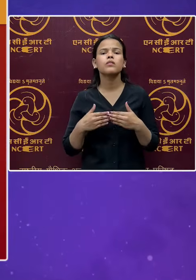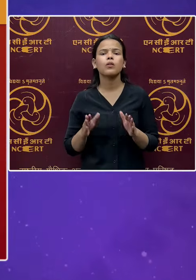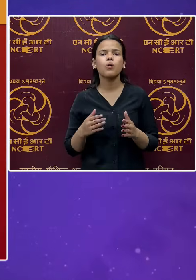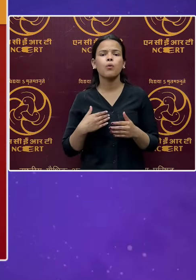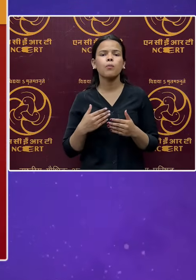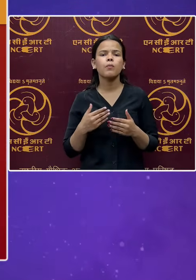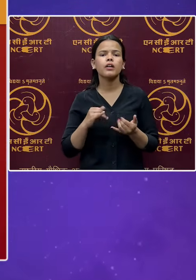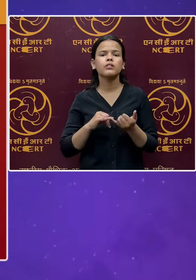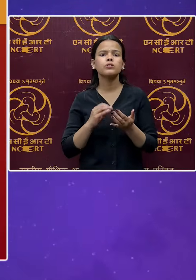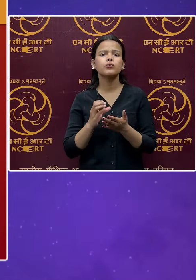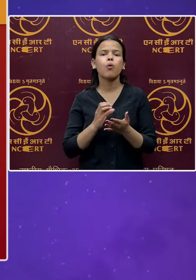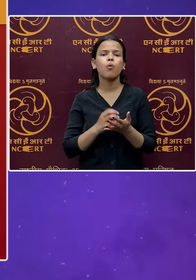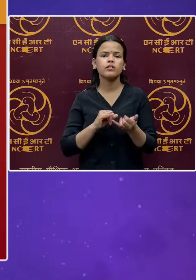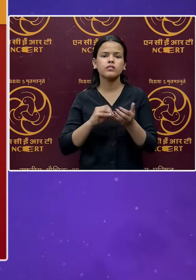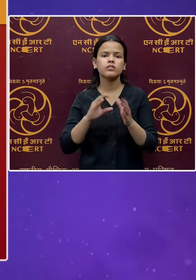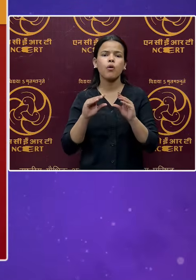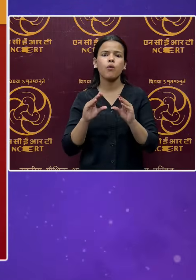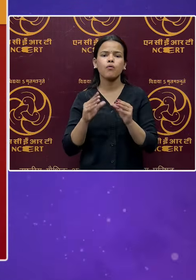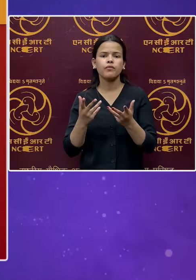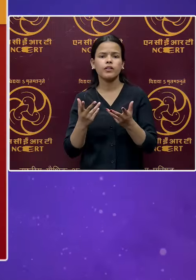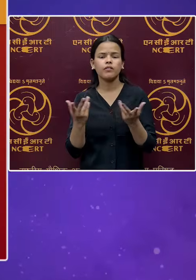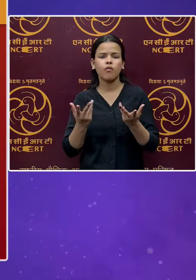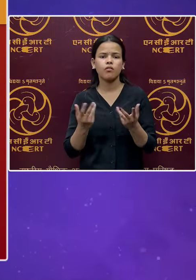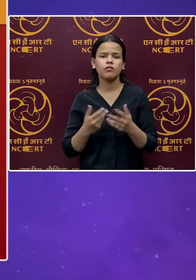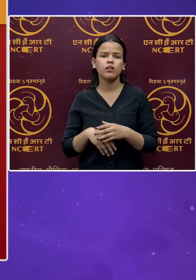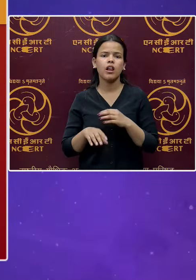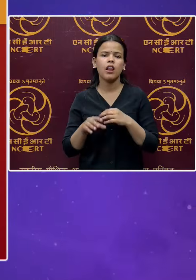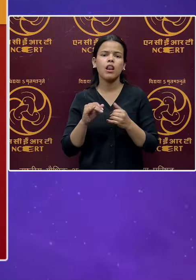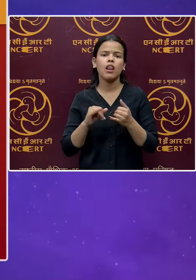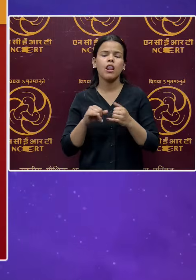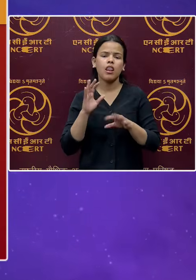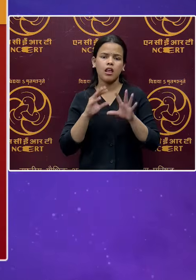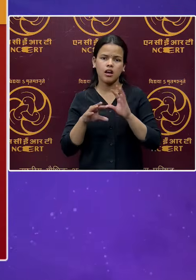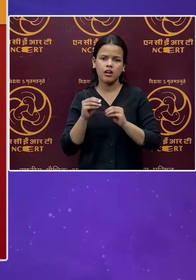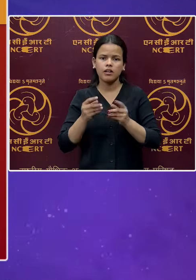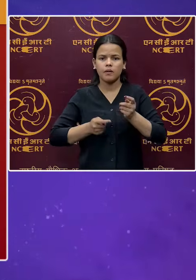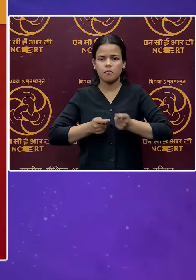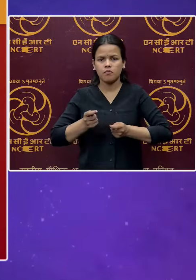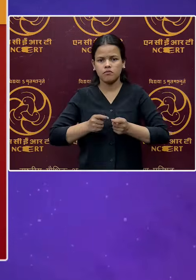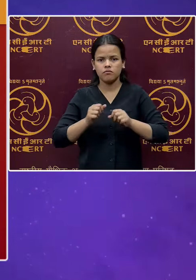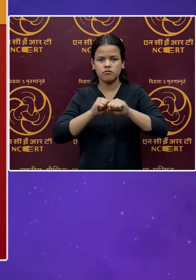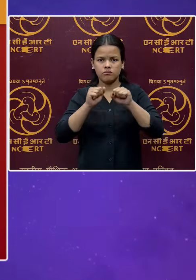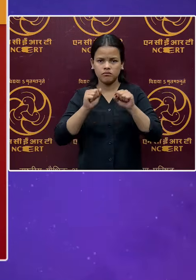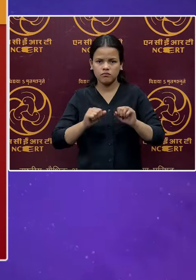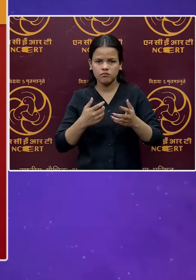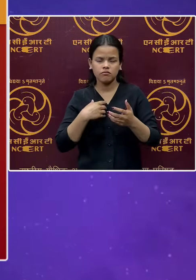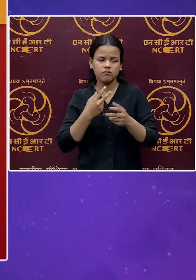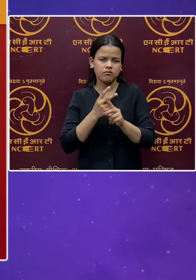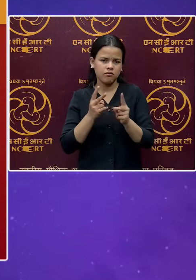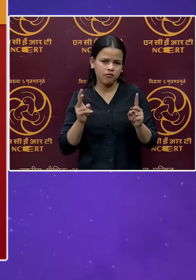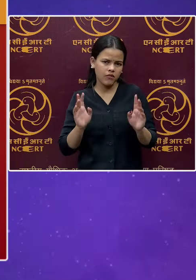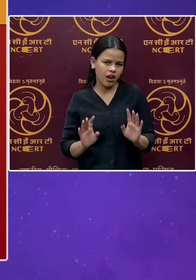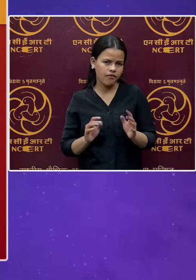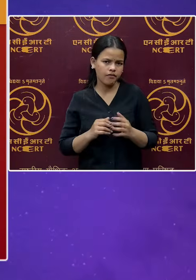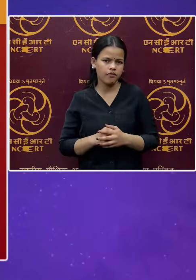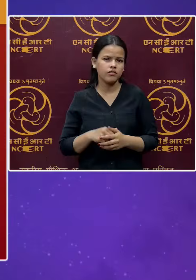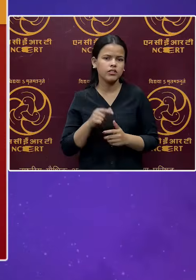open source software, free and open source software learning management system like Moodle, edX, etc. They are,